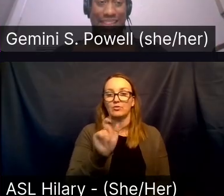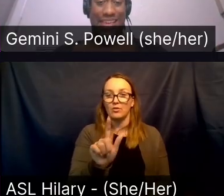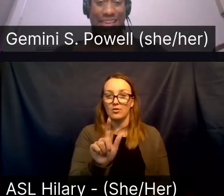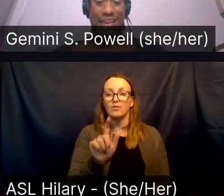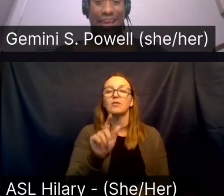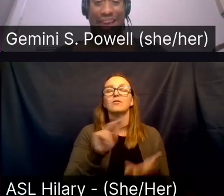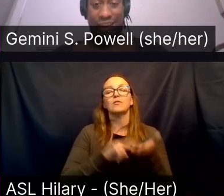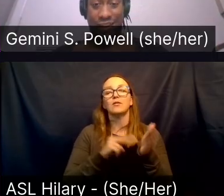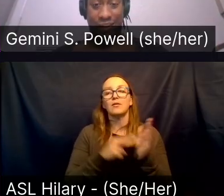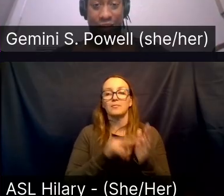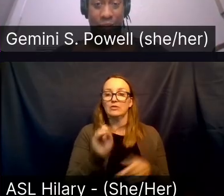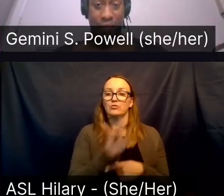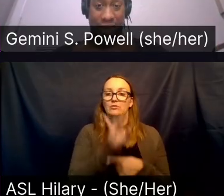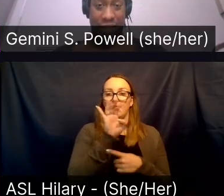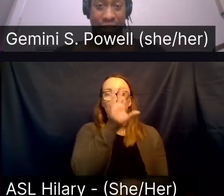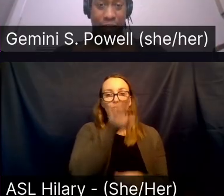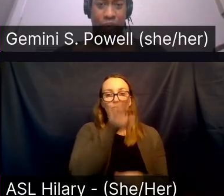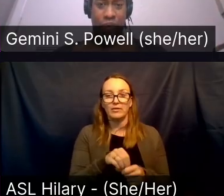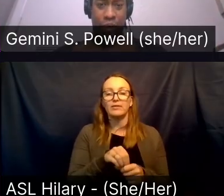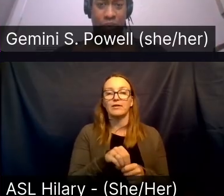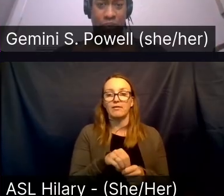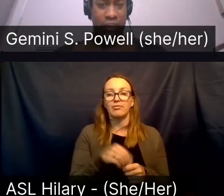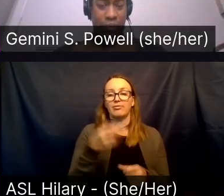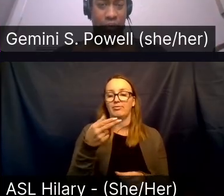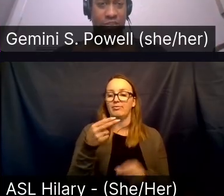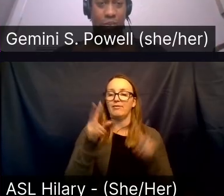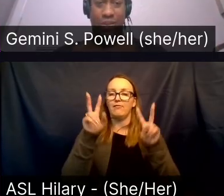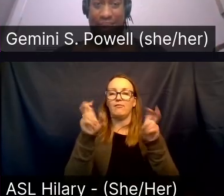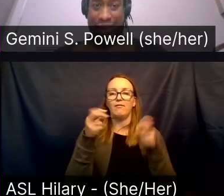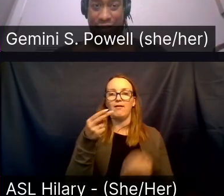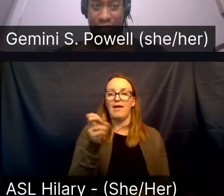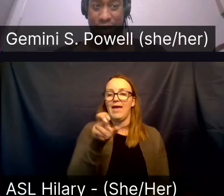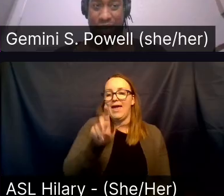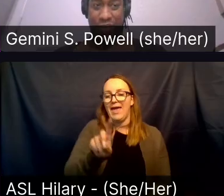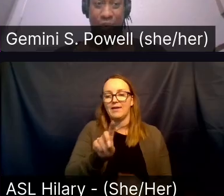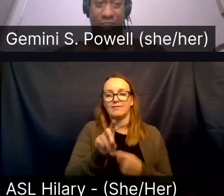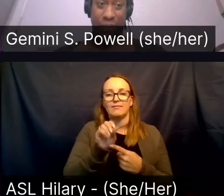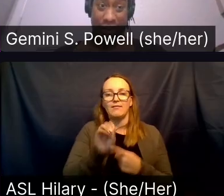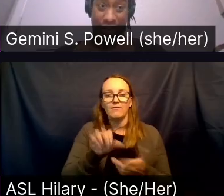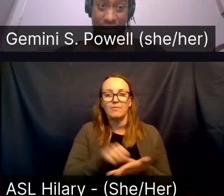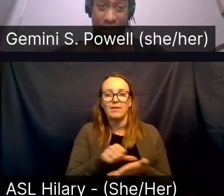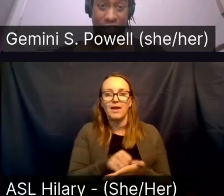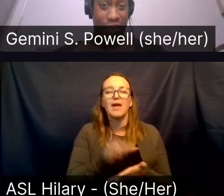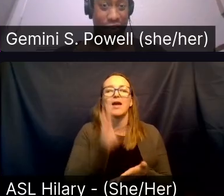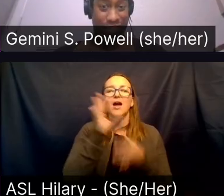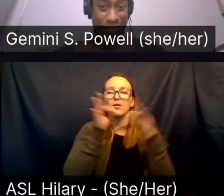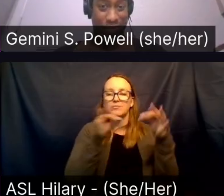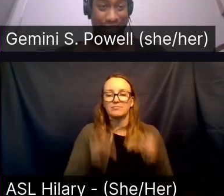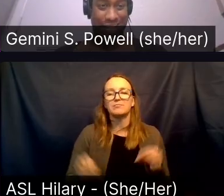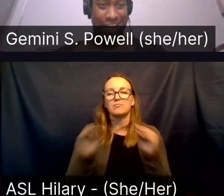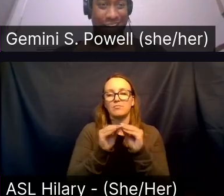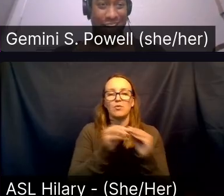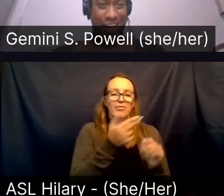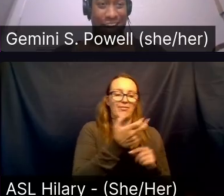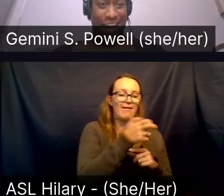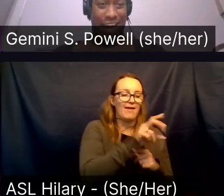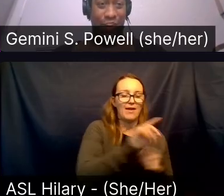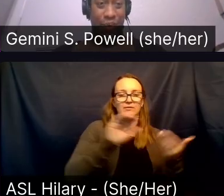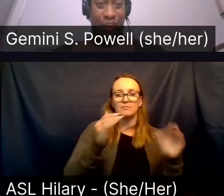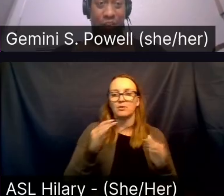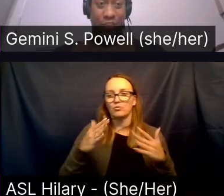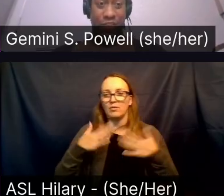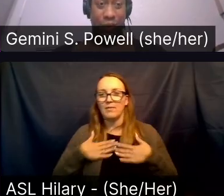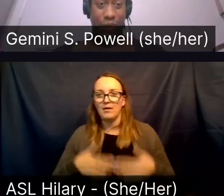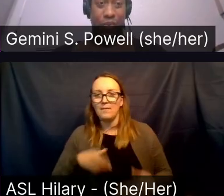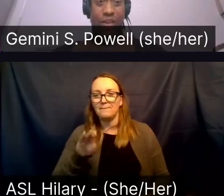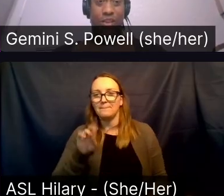within the head of the page. And we'll go a little deeper into what the head of the page and what the body of the page are in just a bit. And